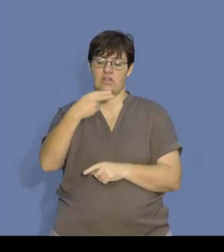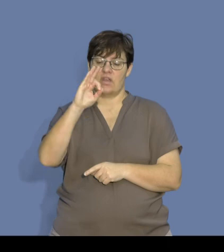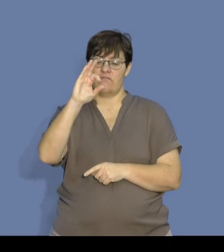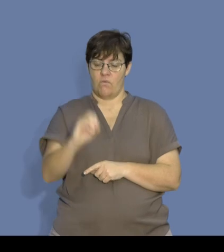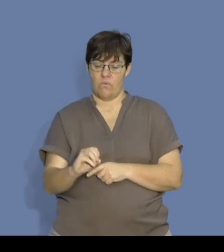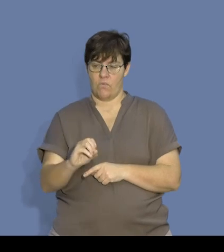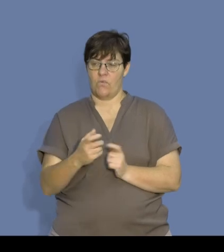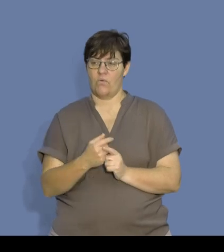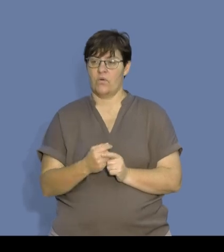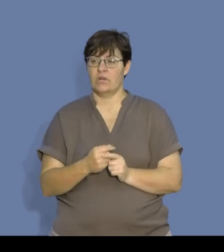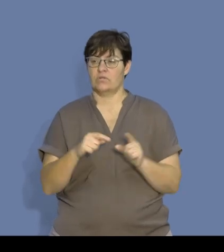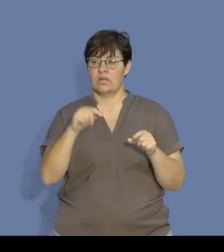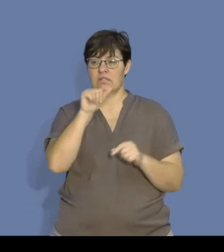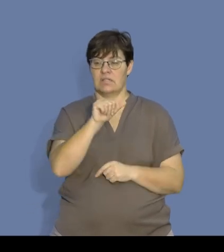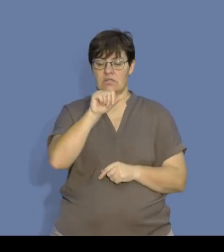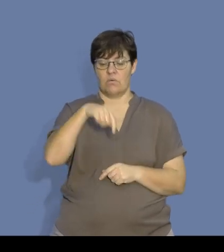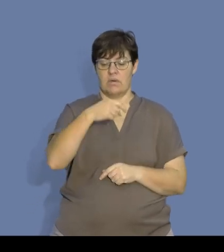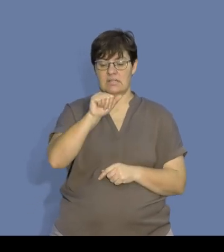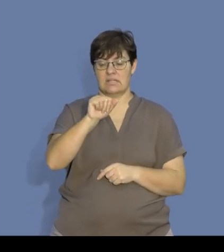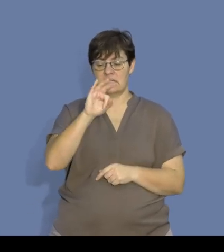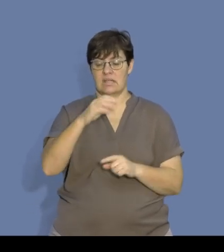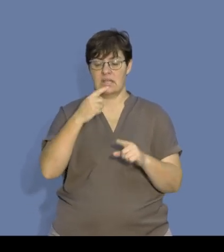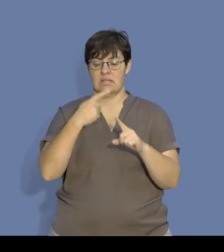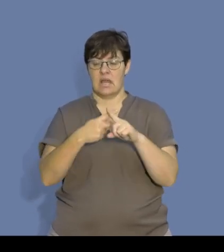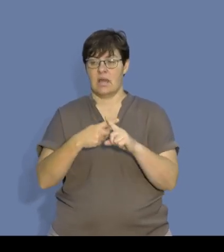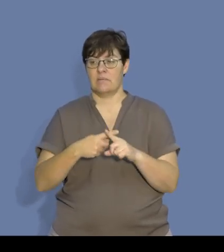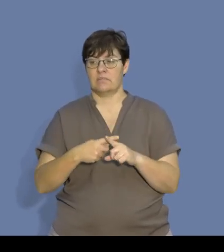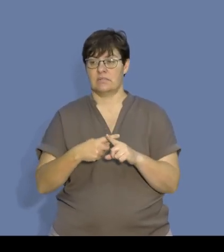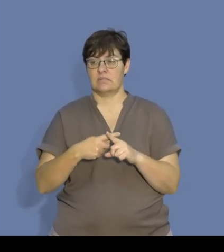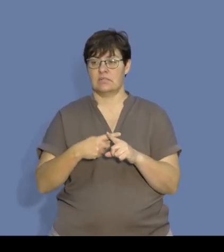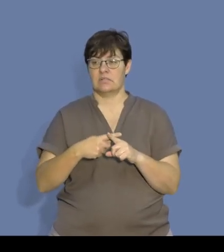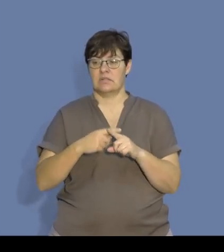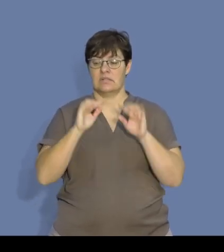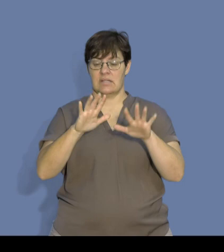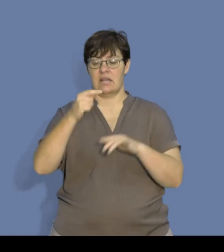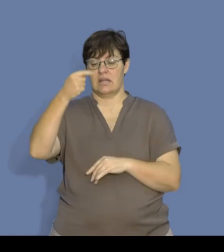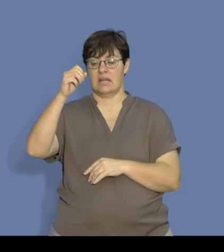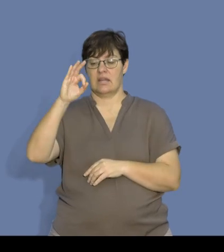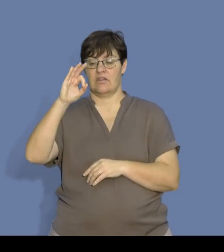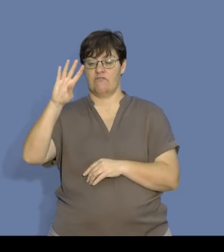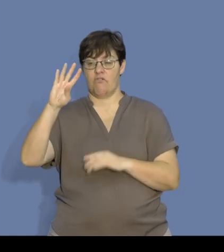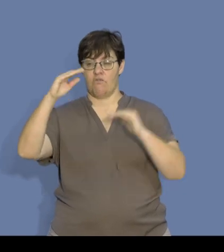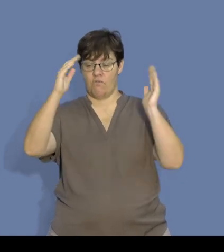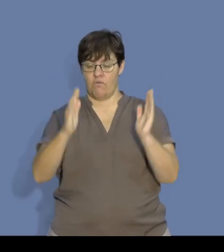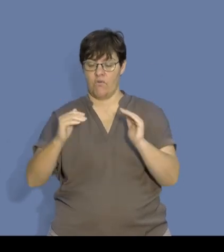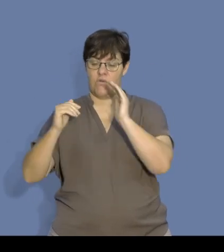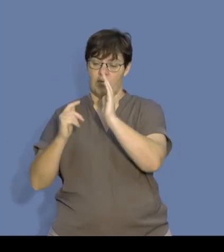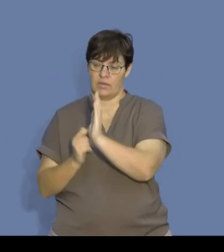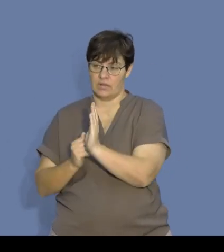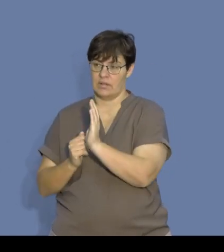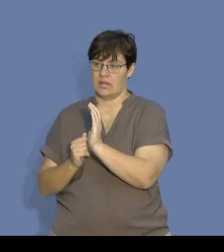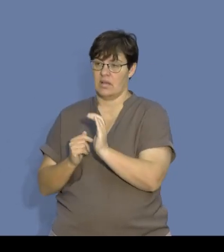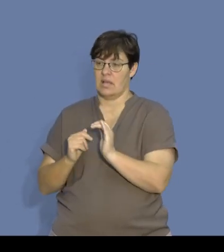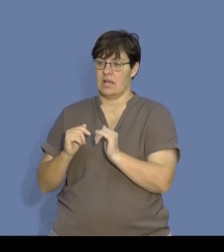6,63 times 10 to the minus 34 times 5,6 times 10 to